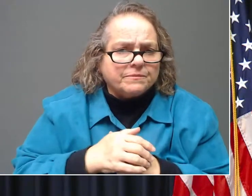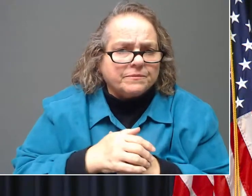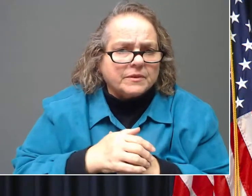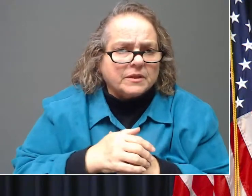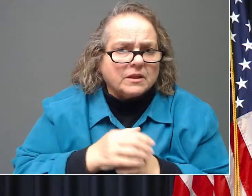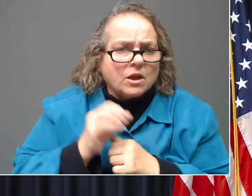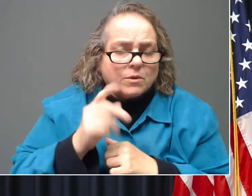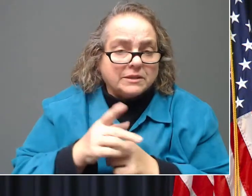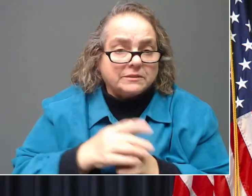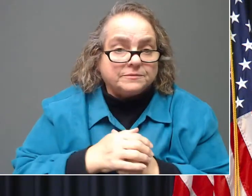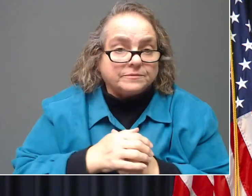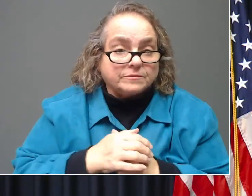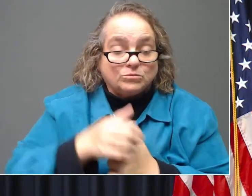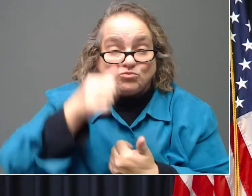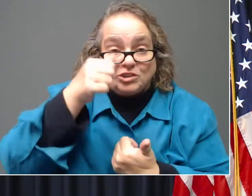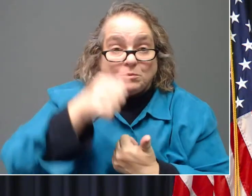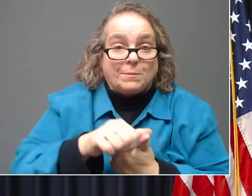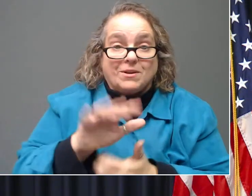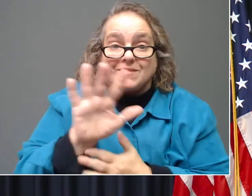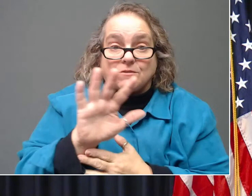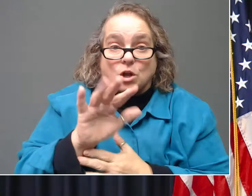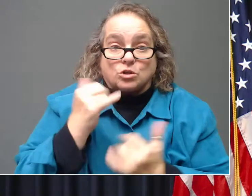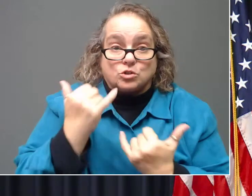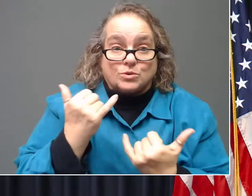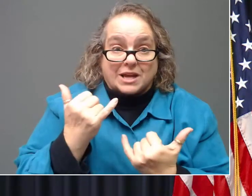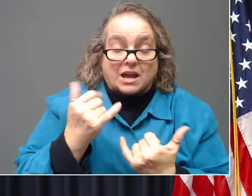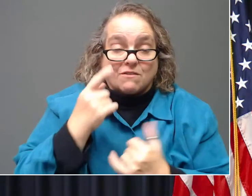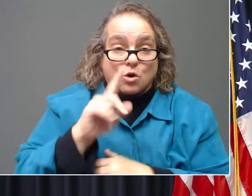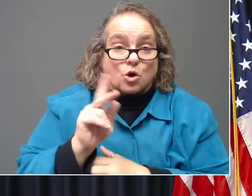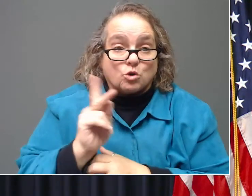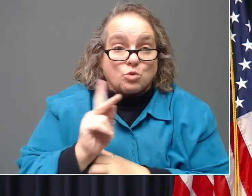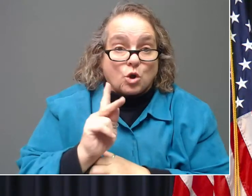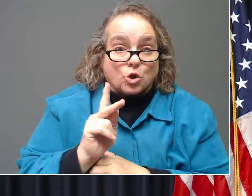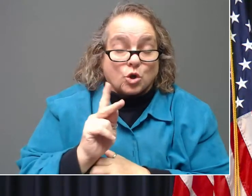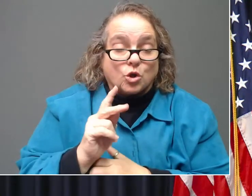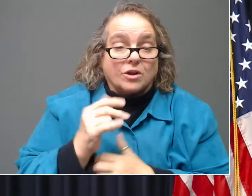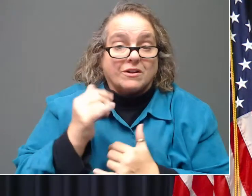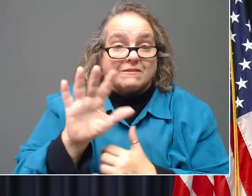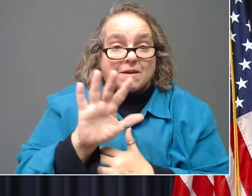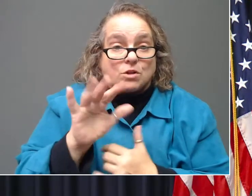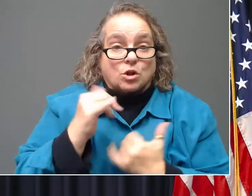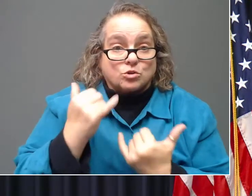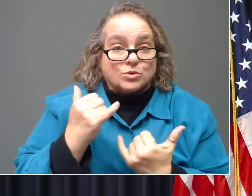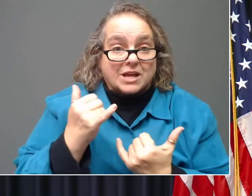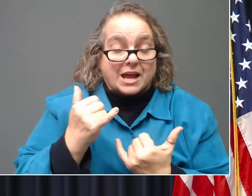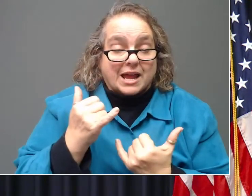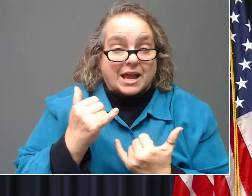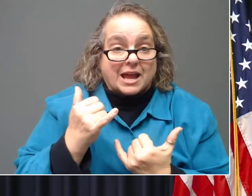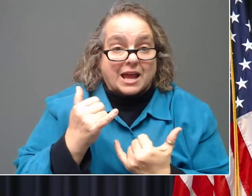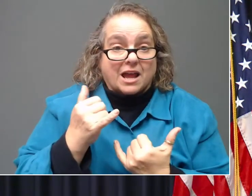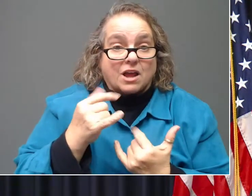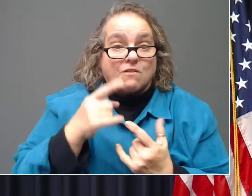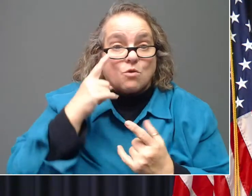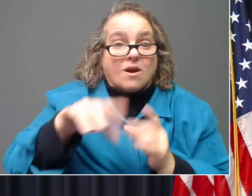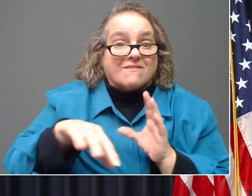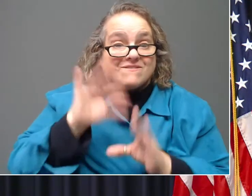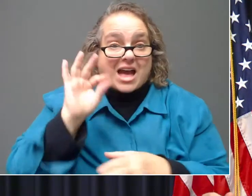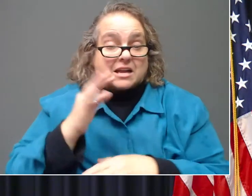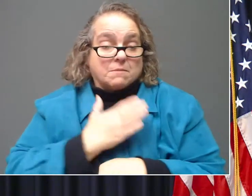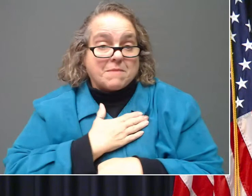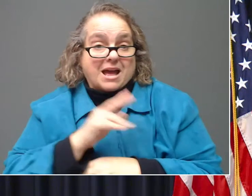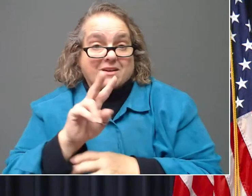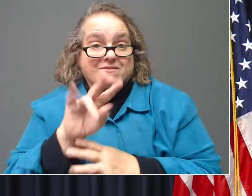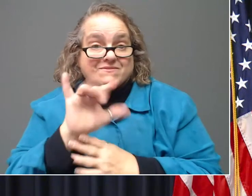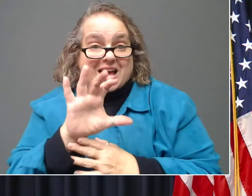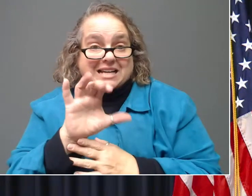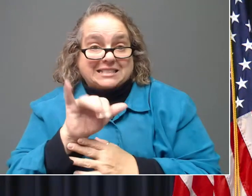And remember, 5 o'clock today for Kroger, 5 o'clock today for Find My Vaccine. That will direct